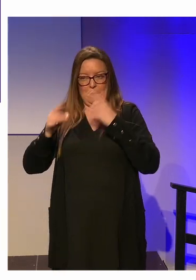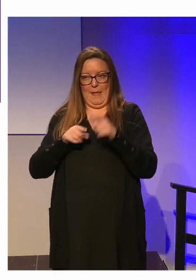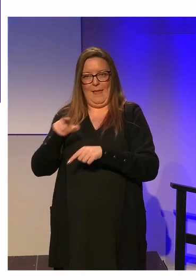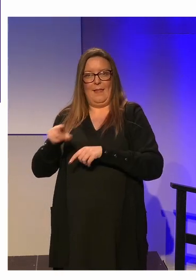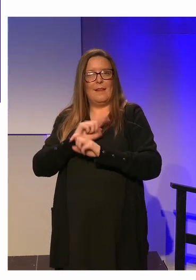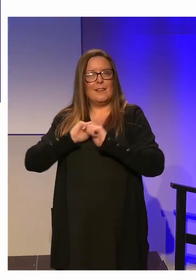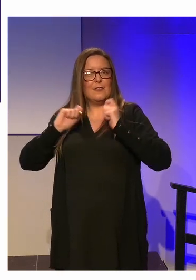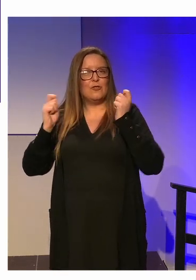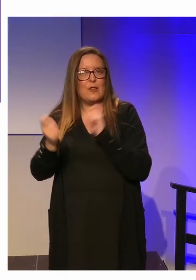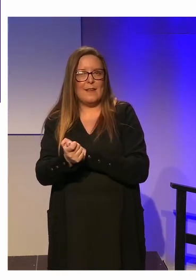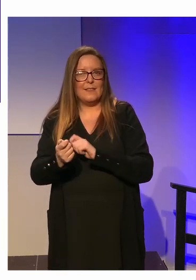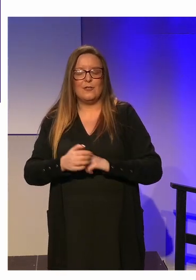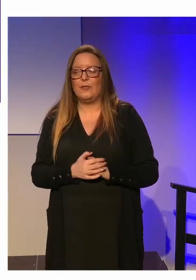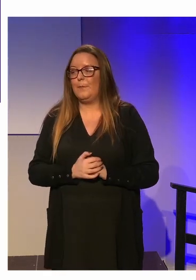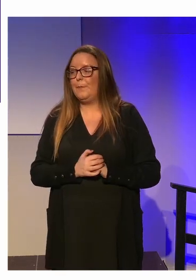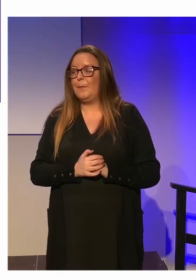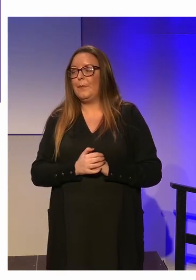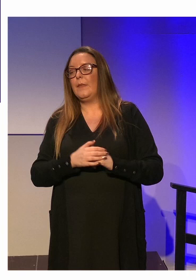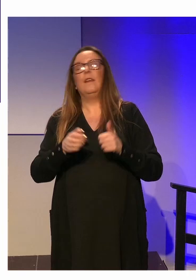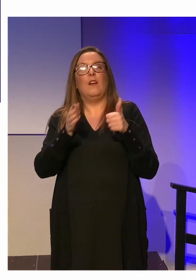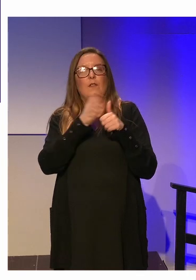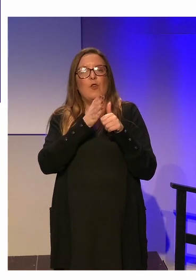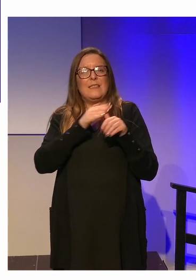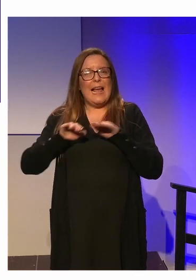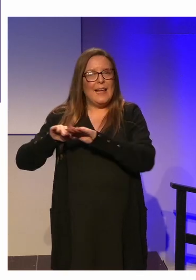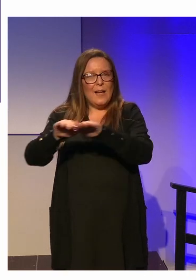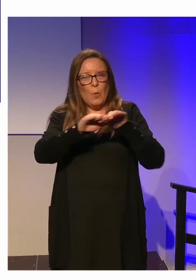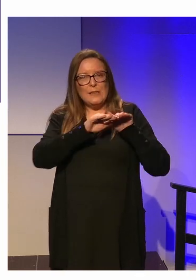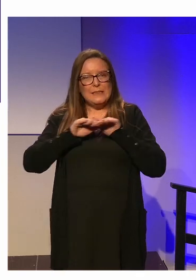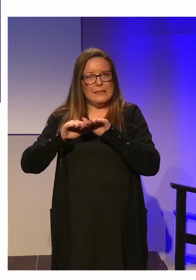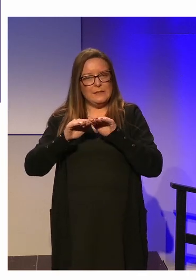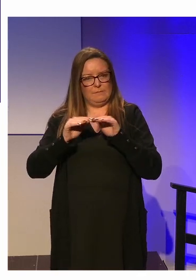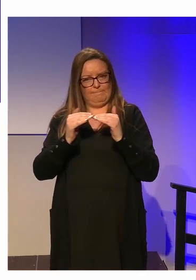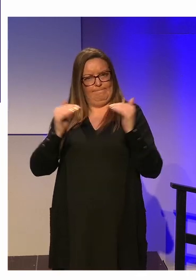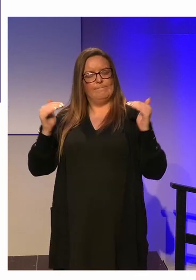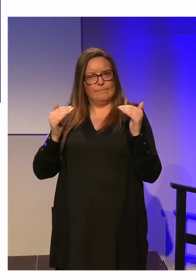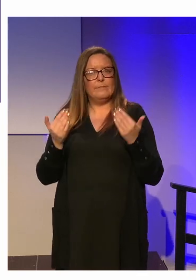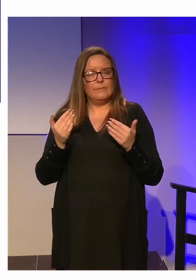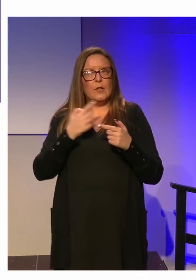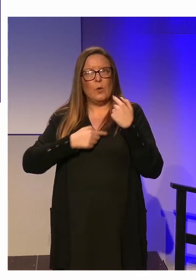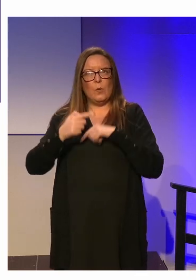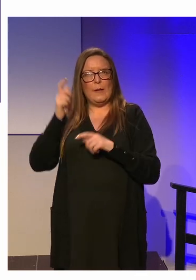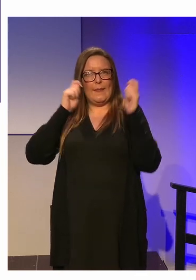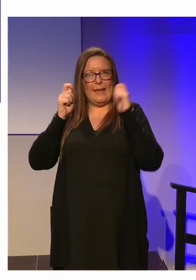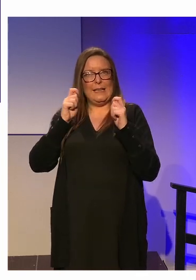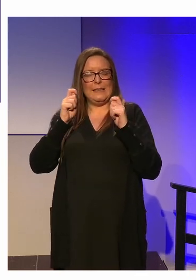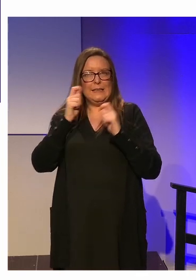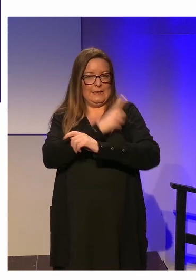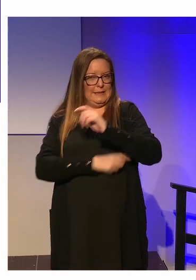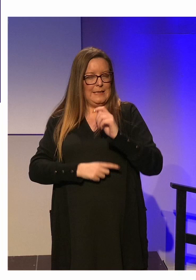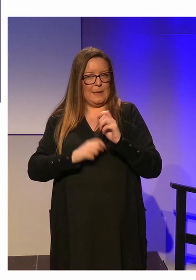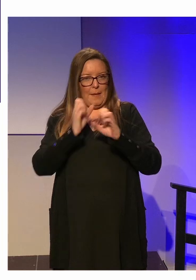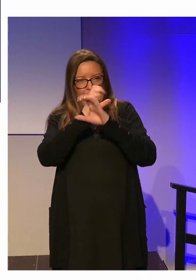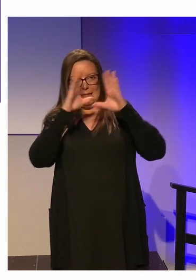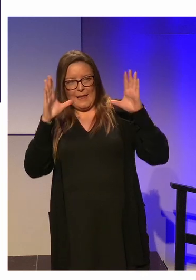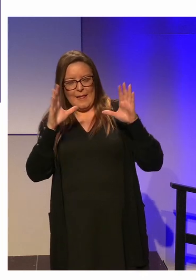First, equity. More and more, so we're thinking with a disability lens, but I do think it's